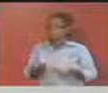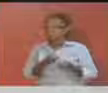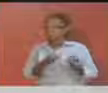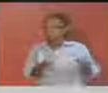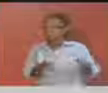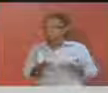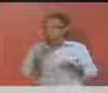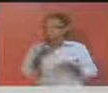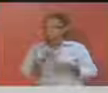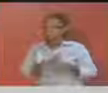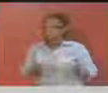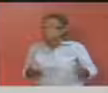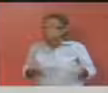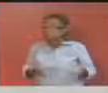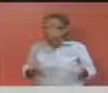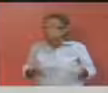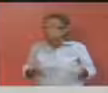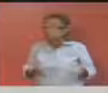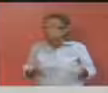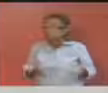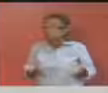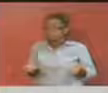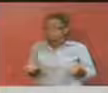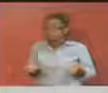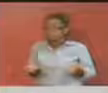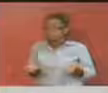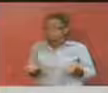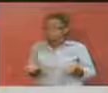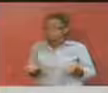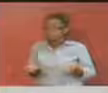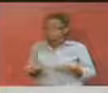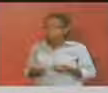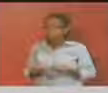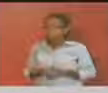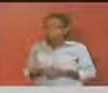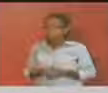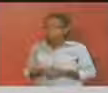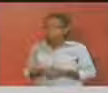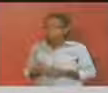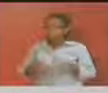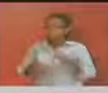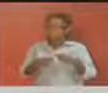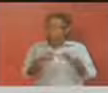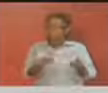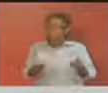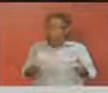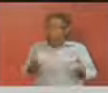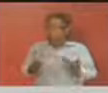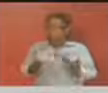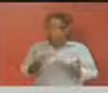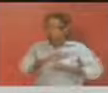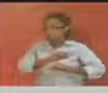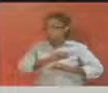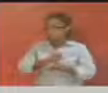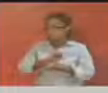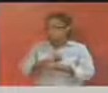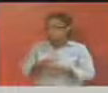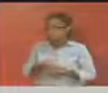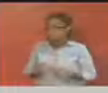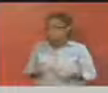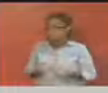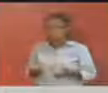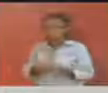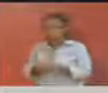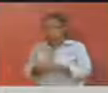to a security guard in a hospital setting versus a security guard in an industrial complex. So